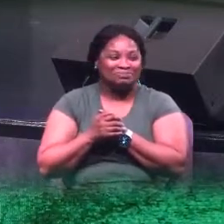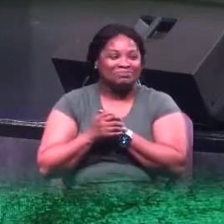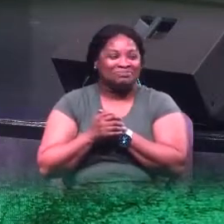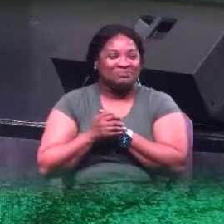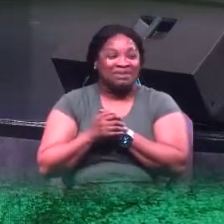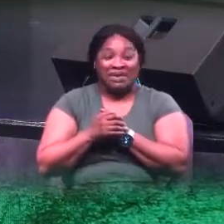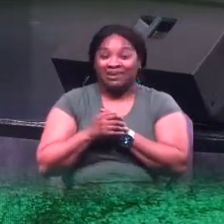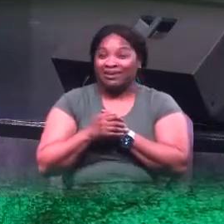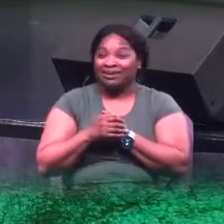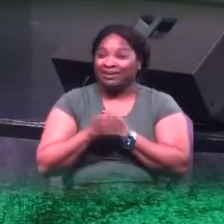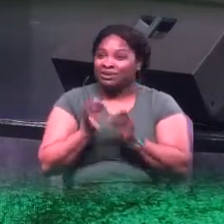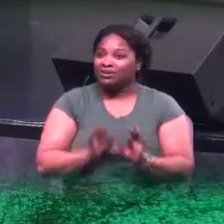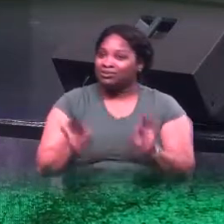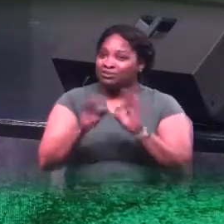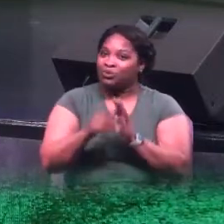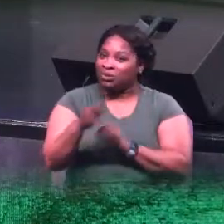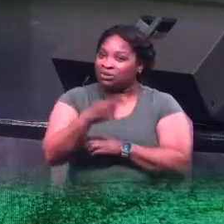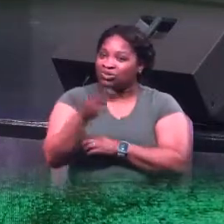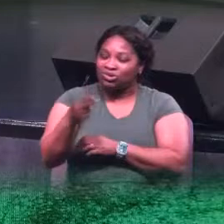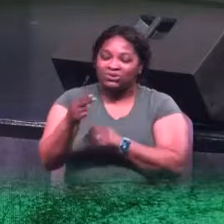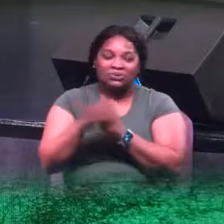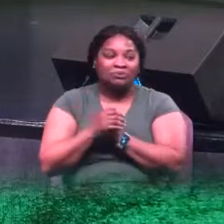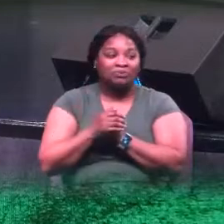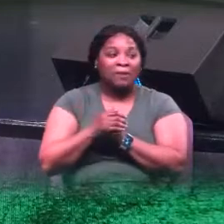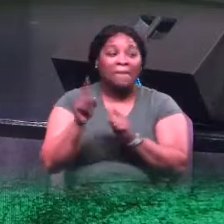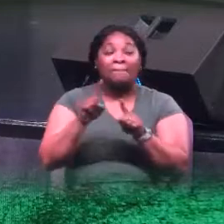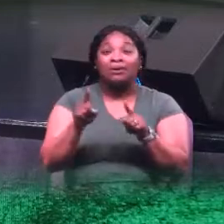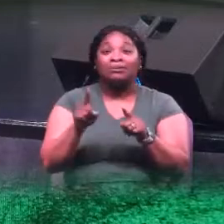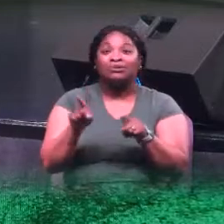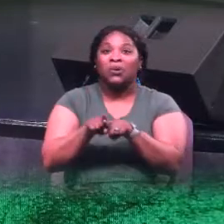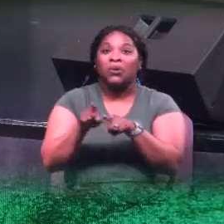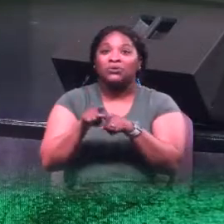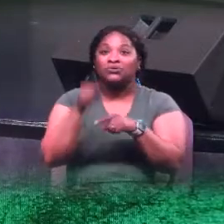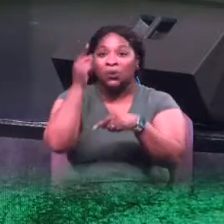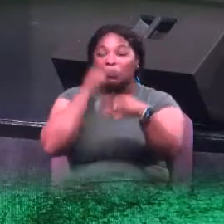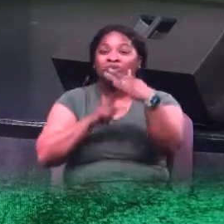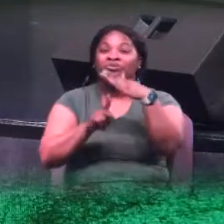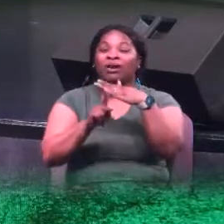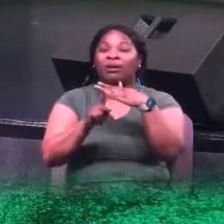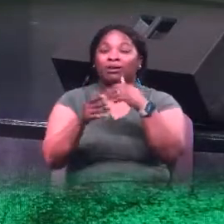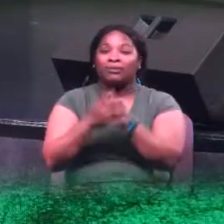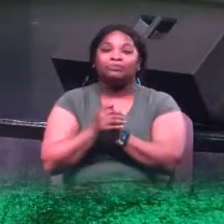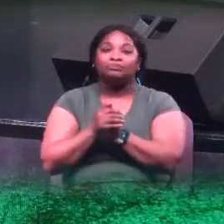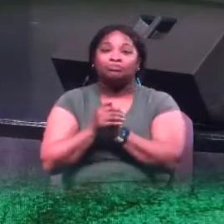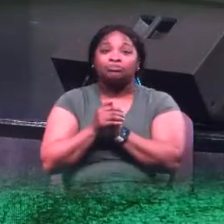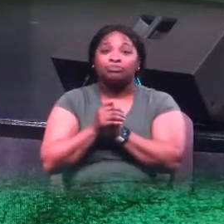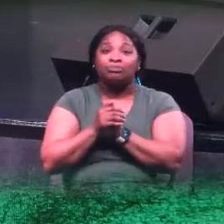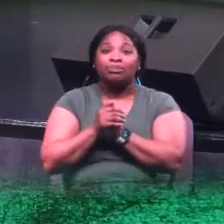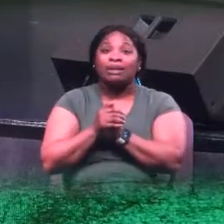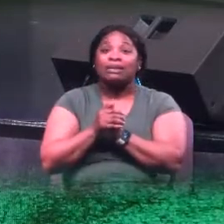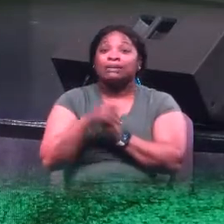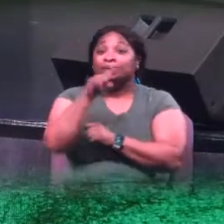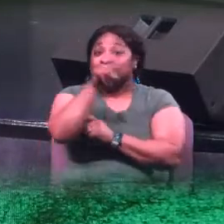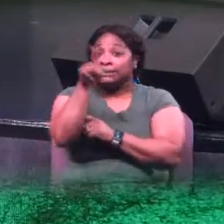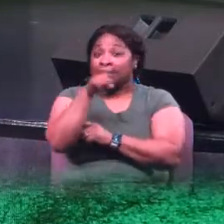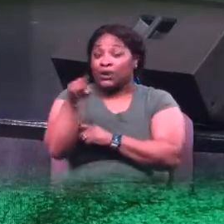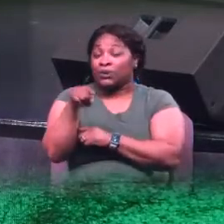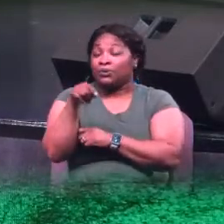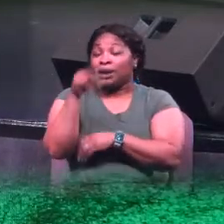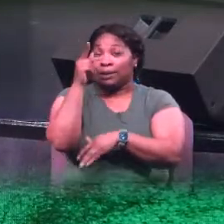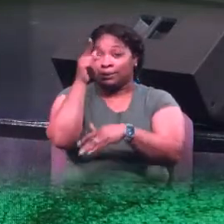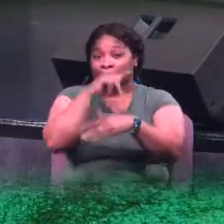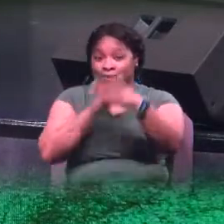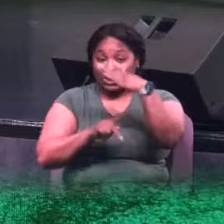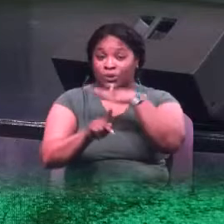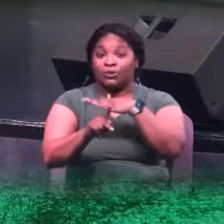It's historic, but it's also prophetic. Zechariah prophesied